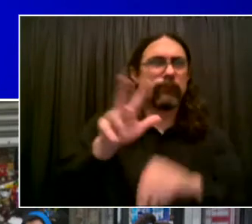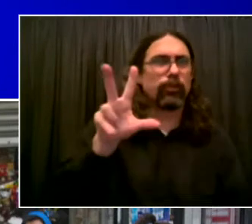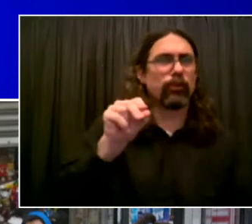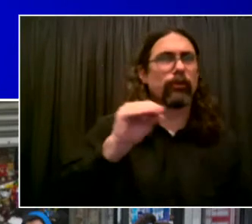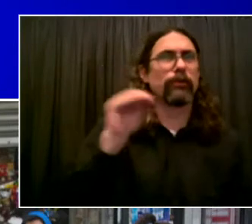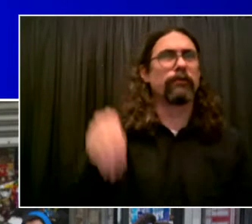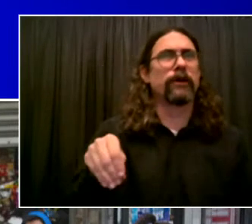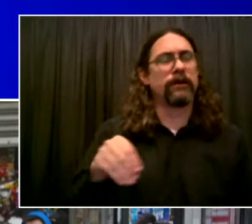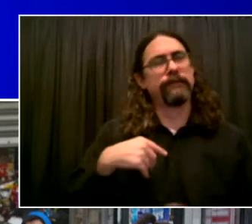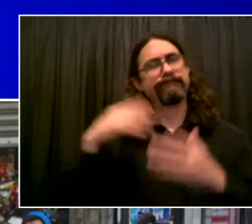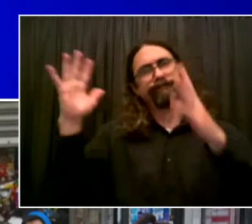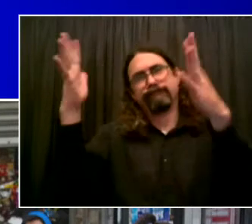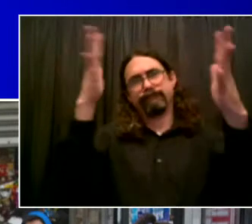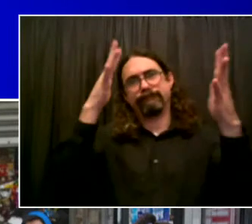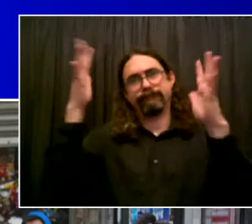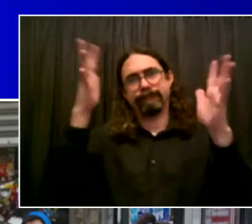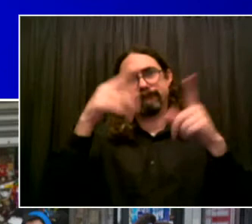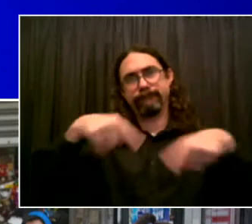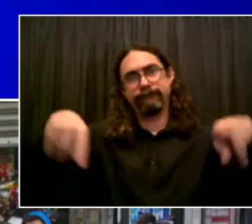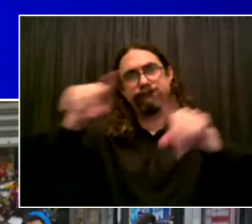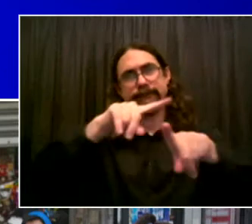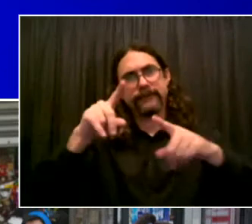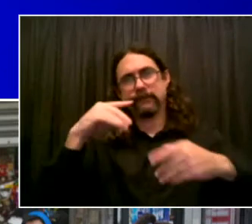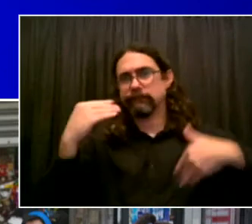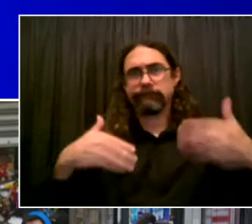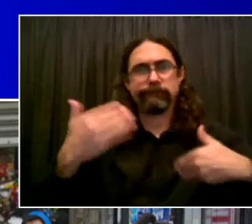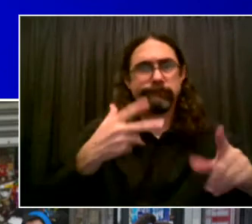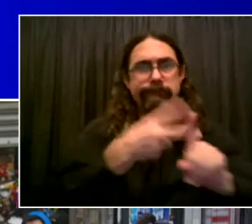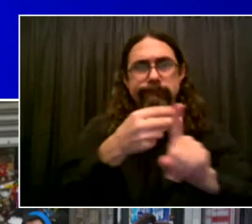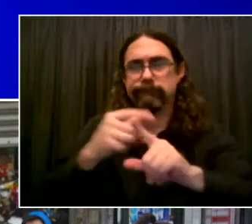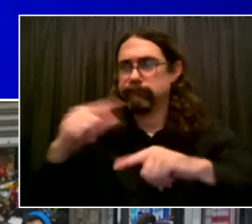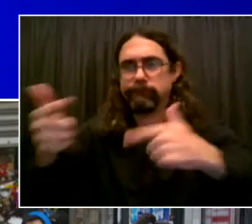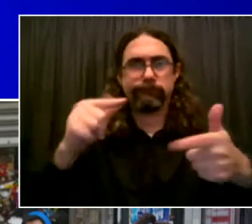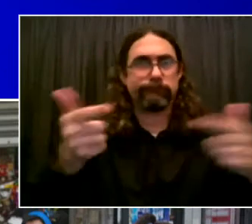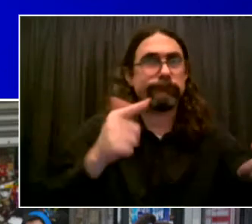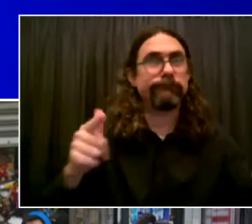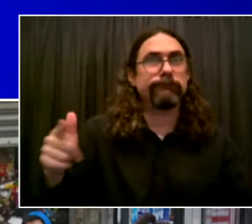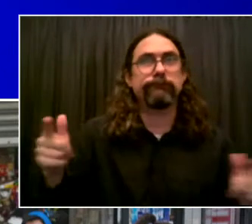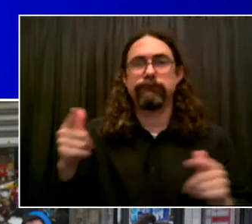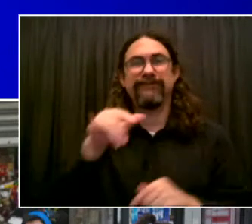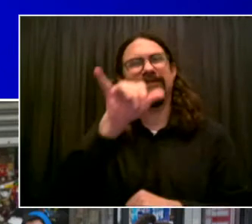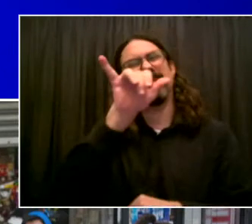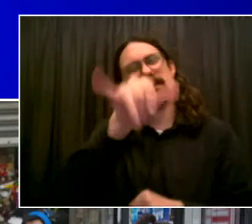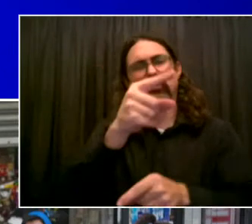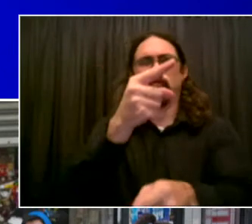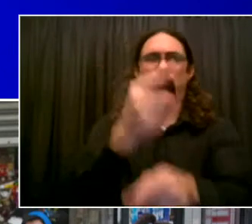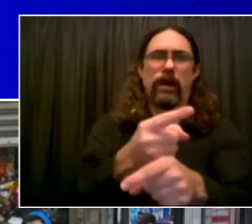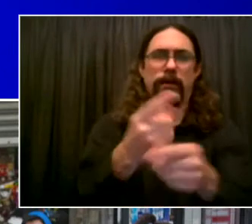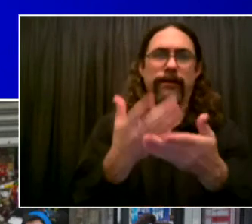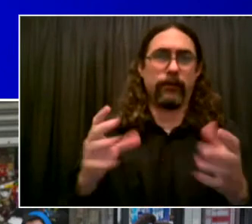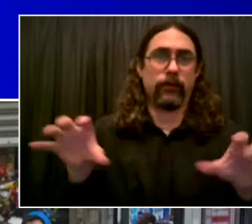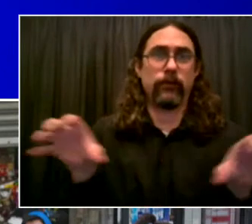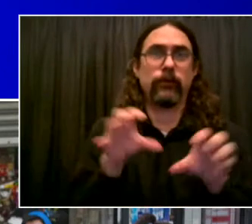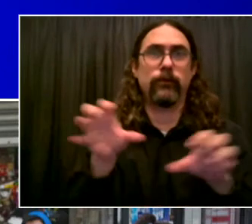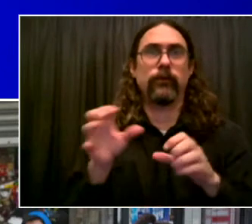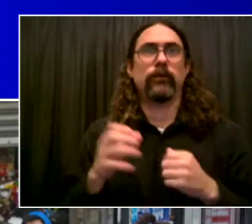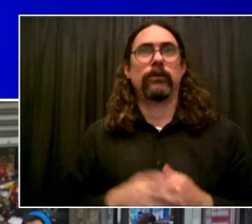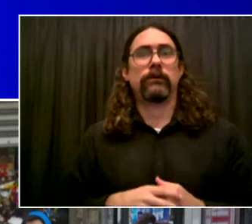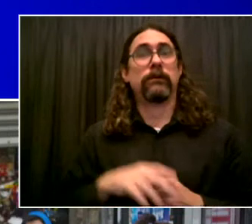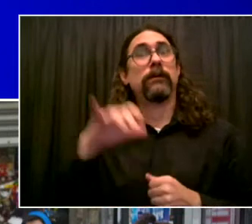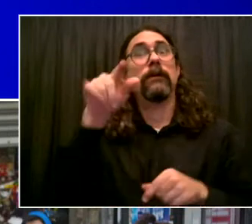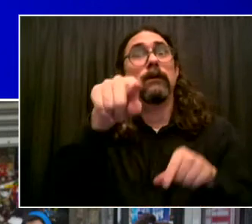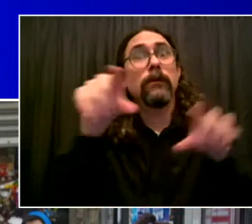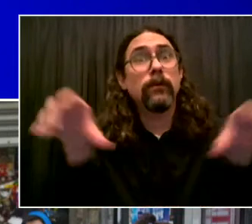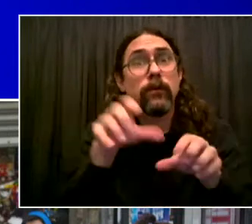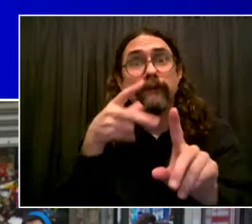concerns. Thank you for getting vaccinated. Thank you for doing the right thing. Thank you for moving us forward. More will. I know it. We saw